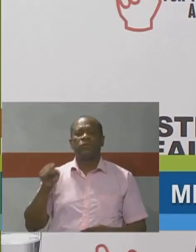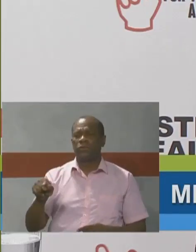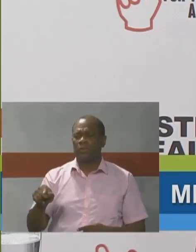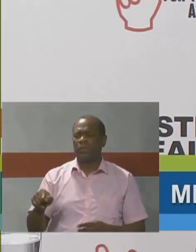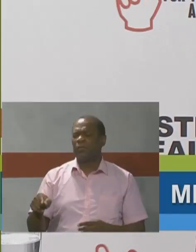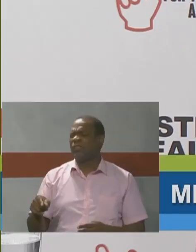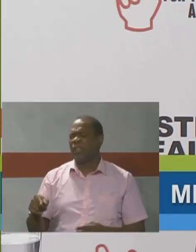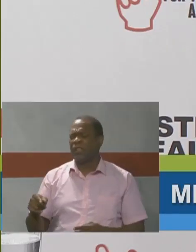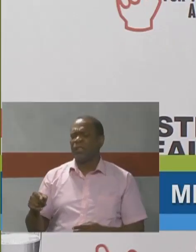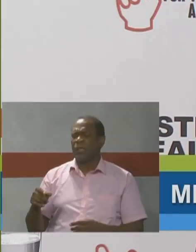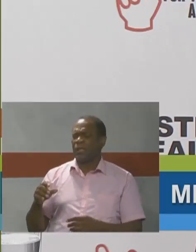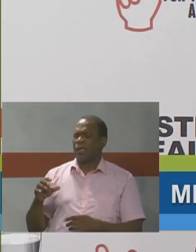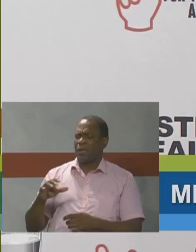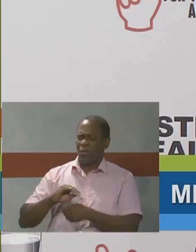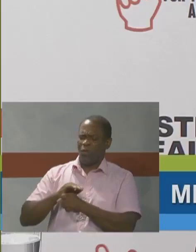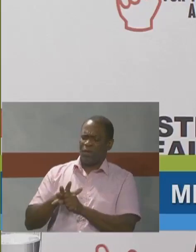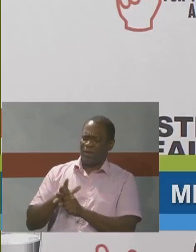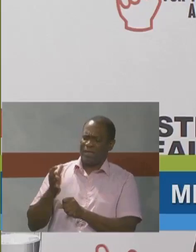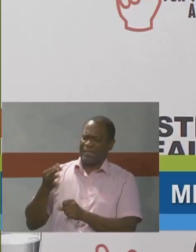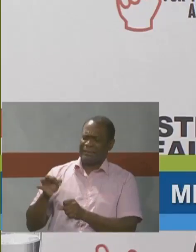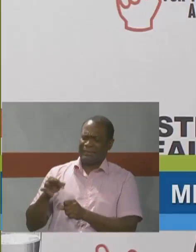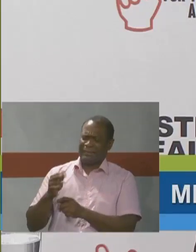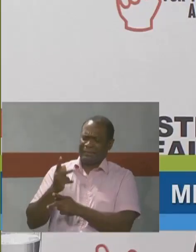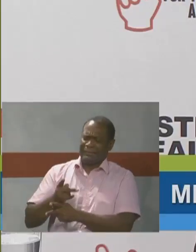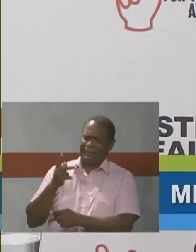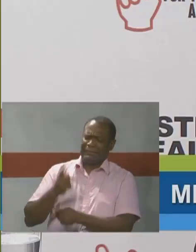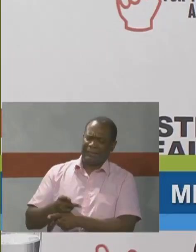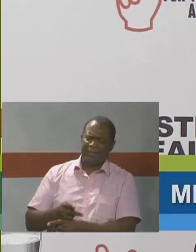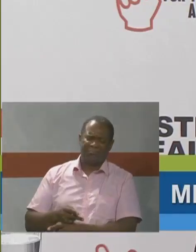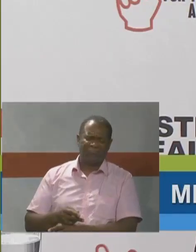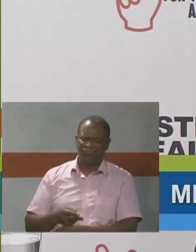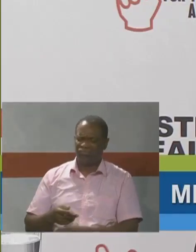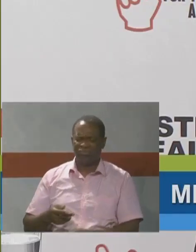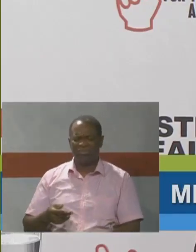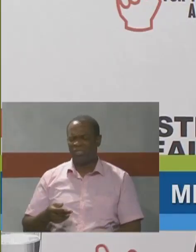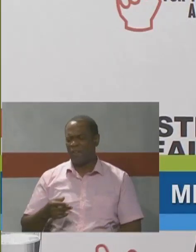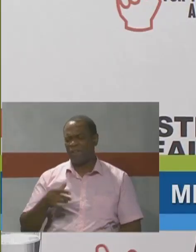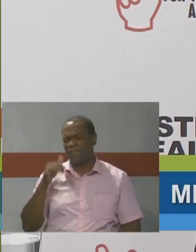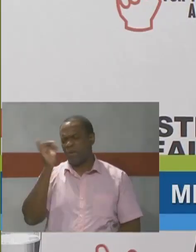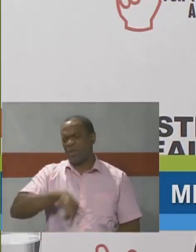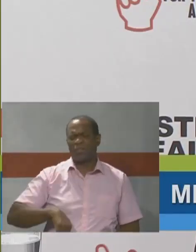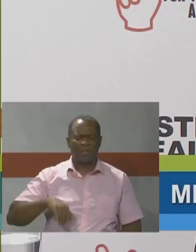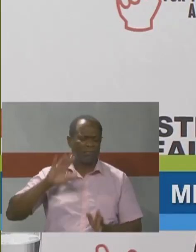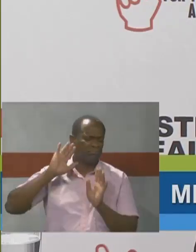it is always very difficult to see the opposition